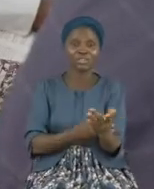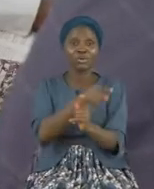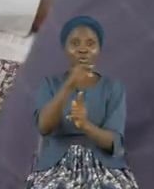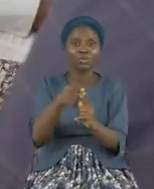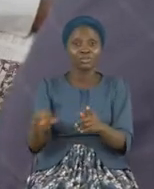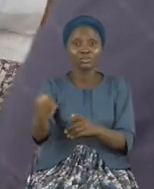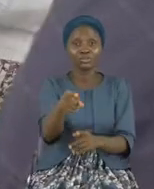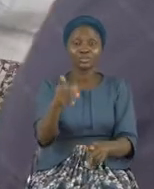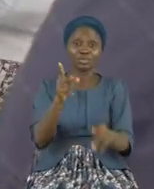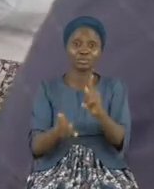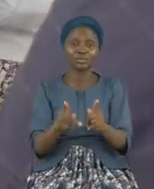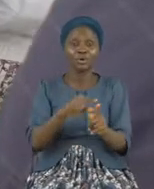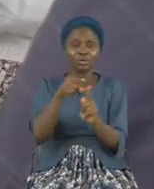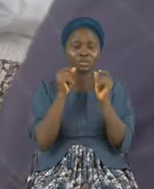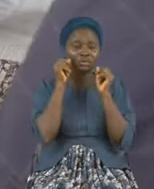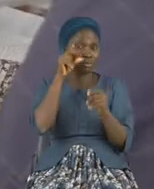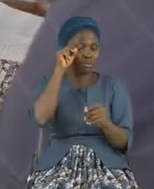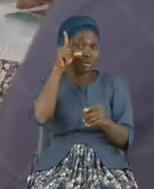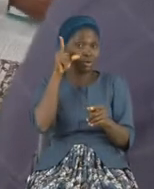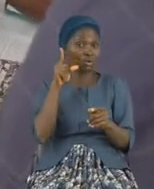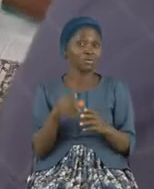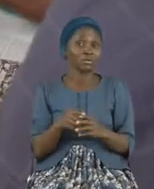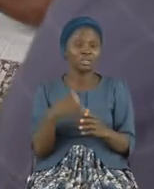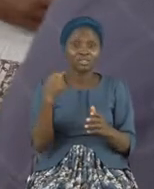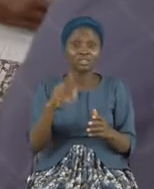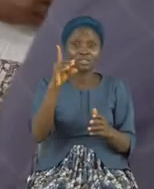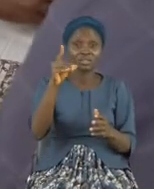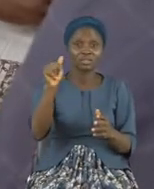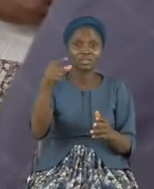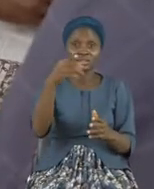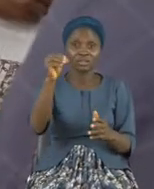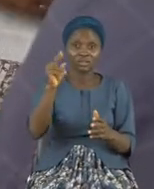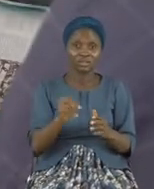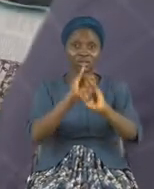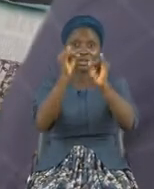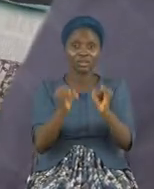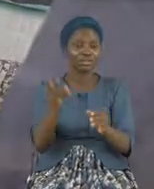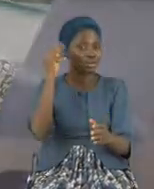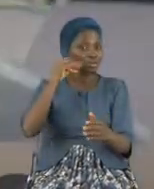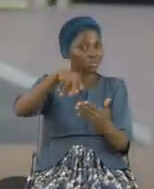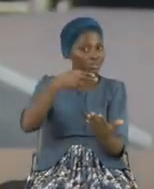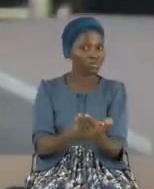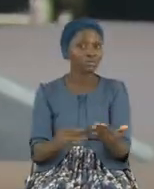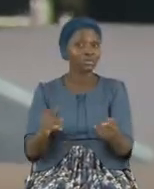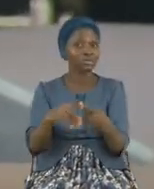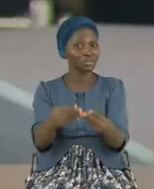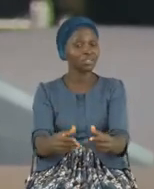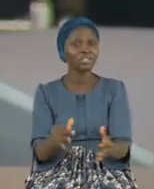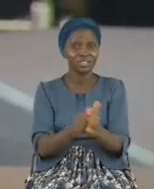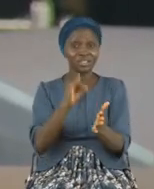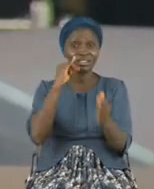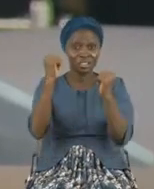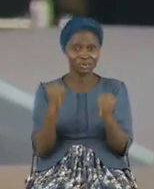when they woke up, that Dagon was falling to the ground. That's power from that